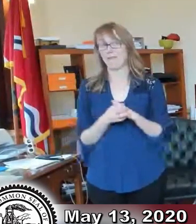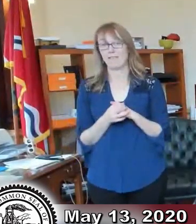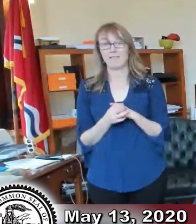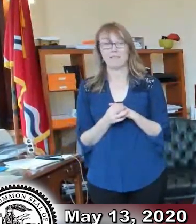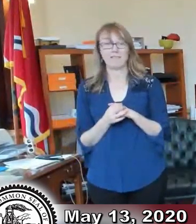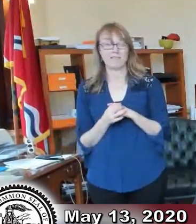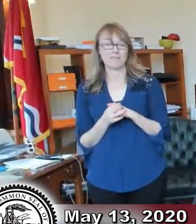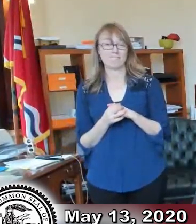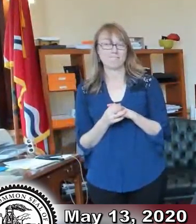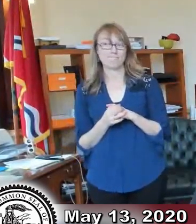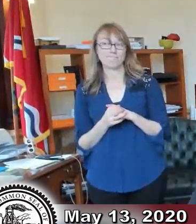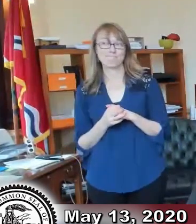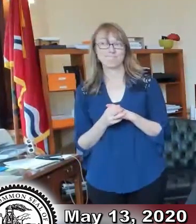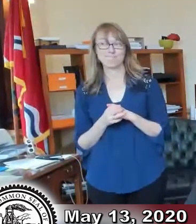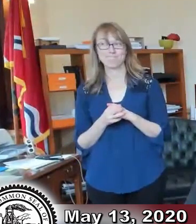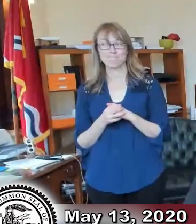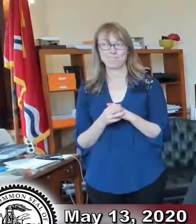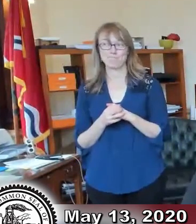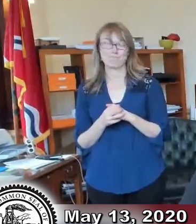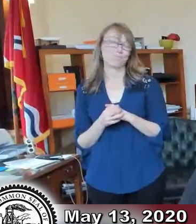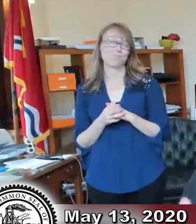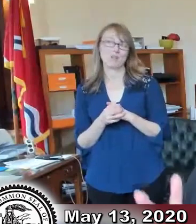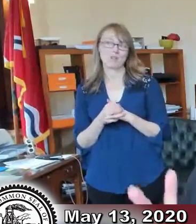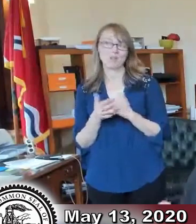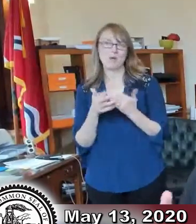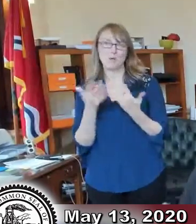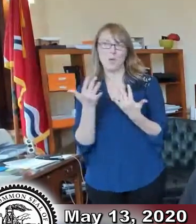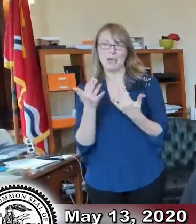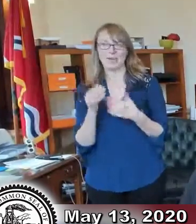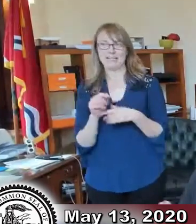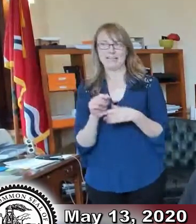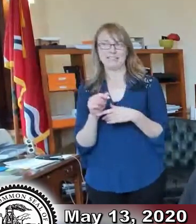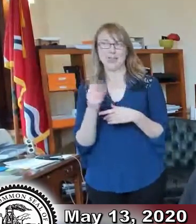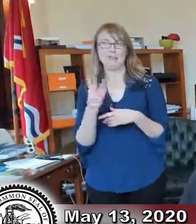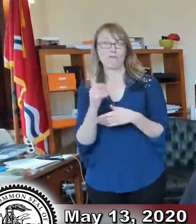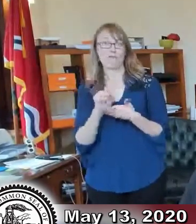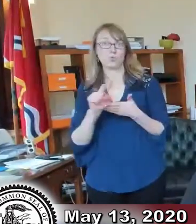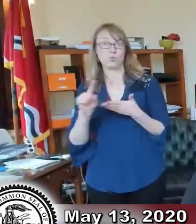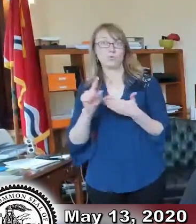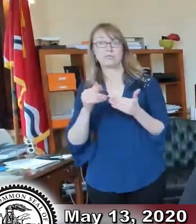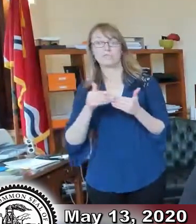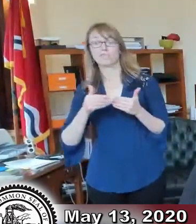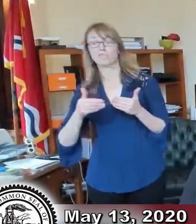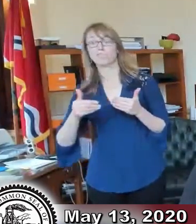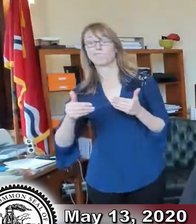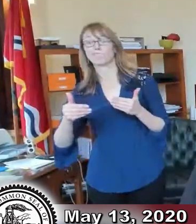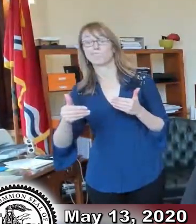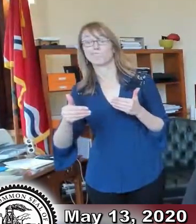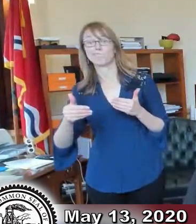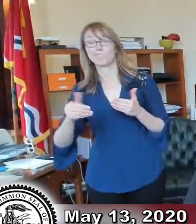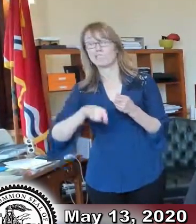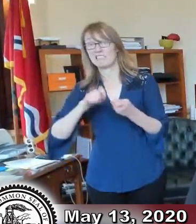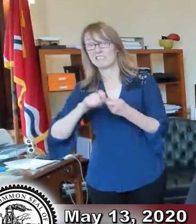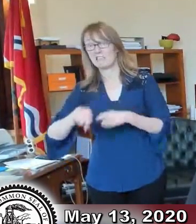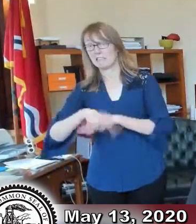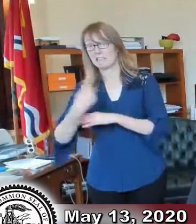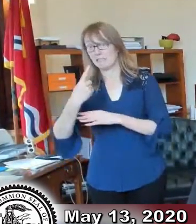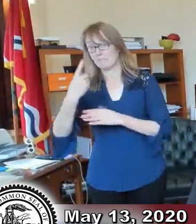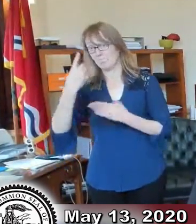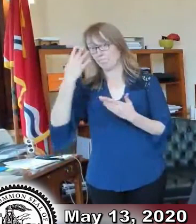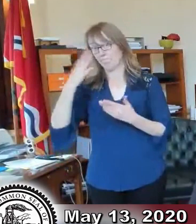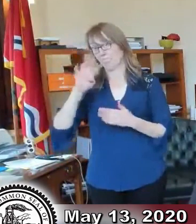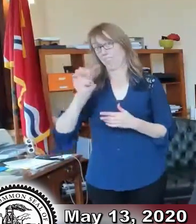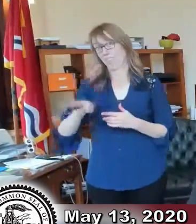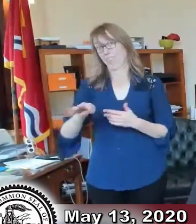will be a few weeks. I'm just going to say a few weeks because I don't know the exact date before those rooms are able to